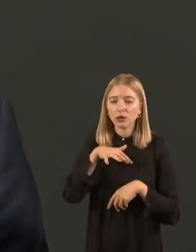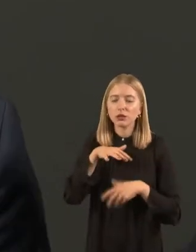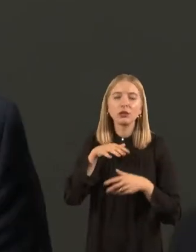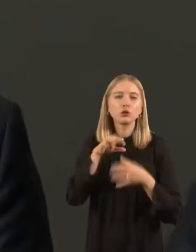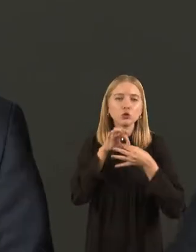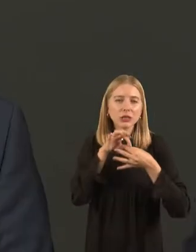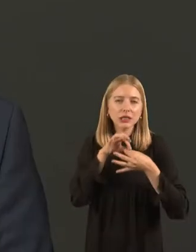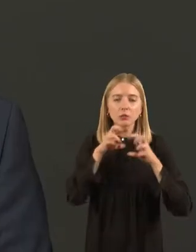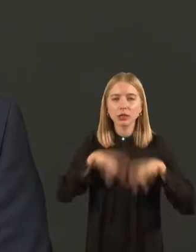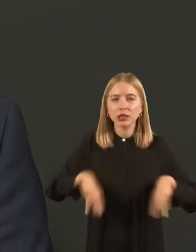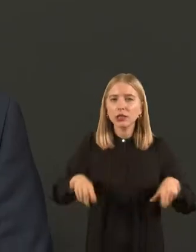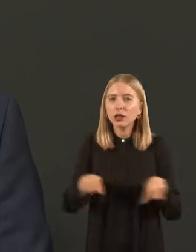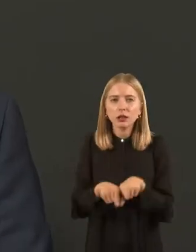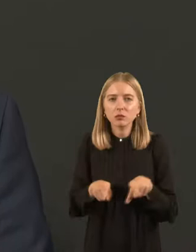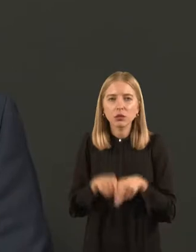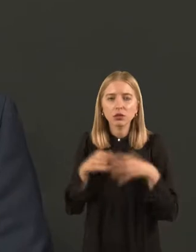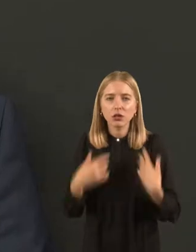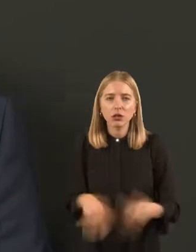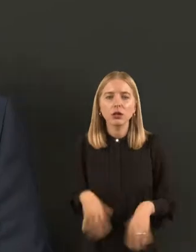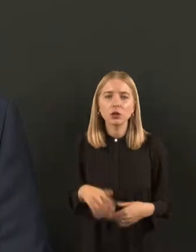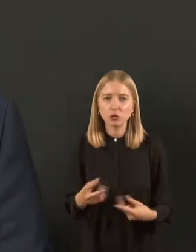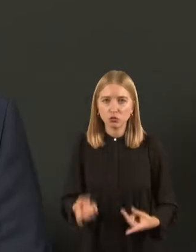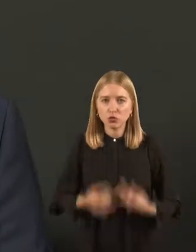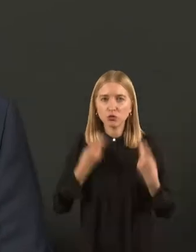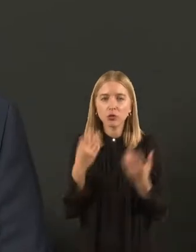highlighting all the priorities. But